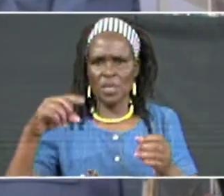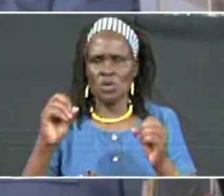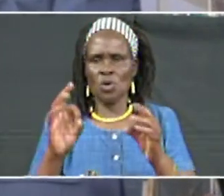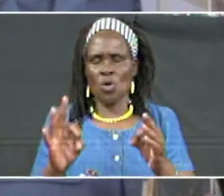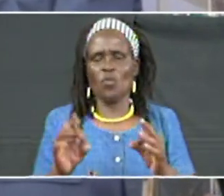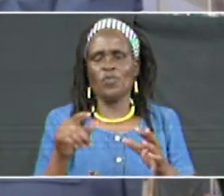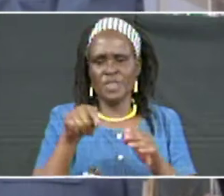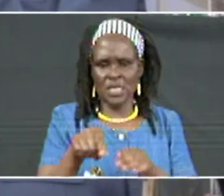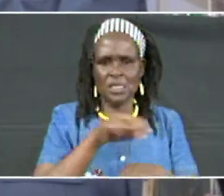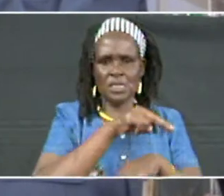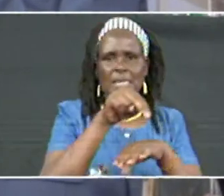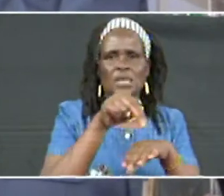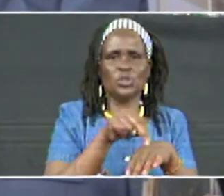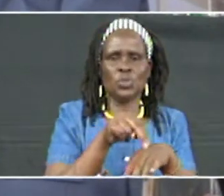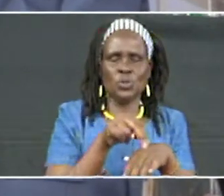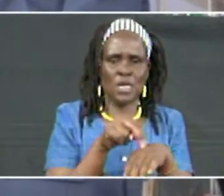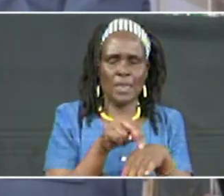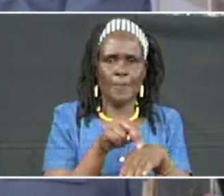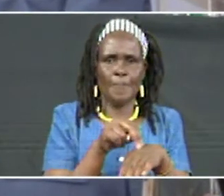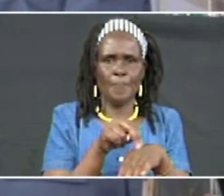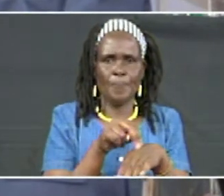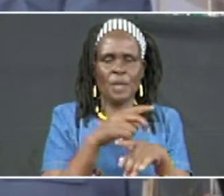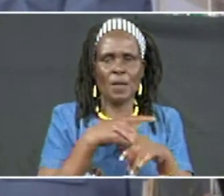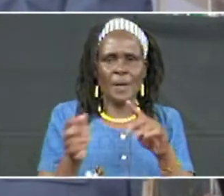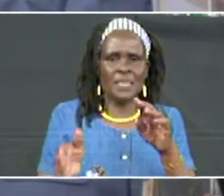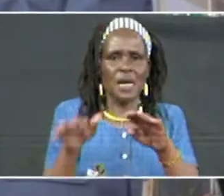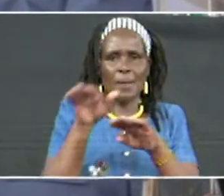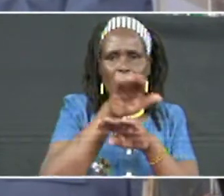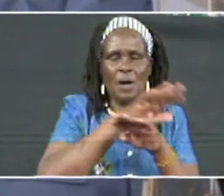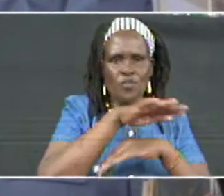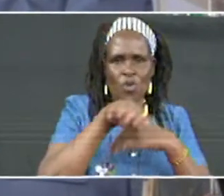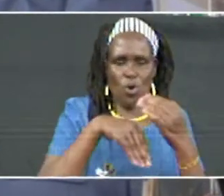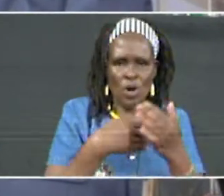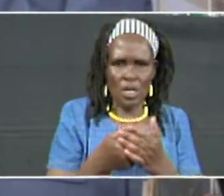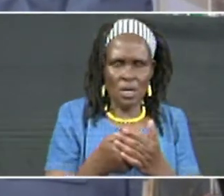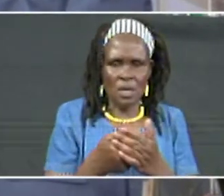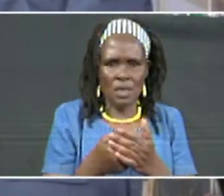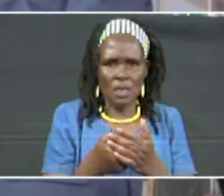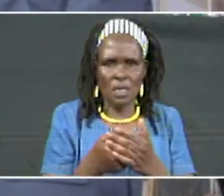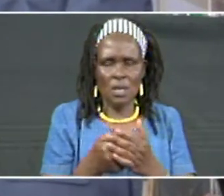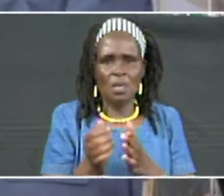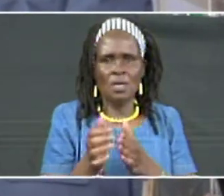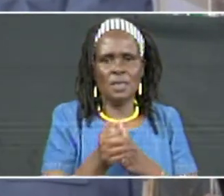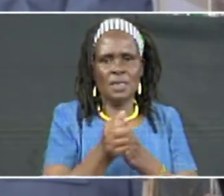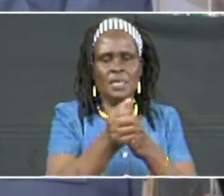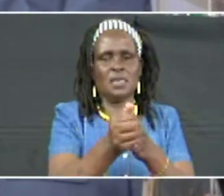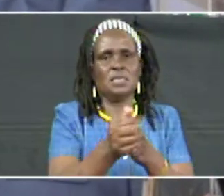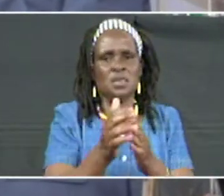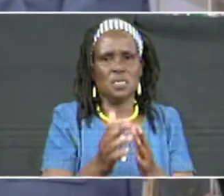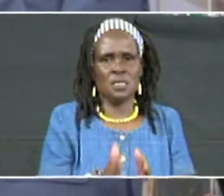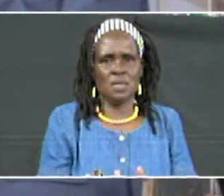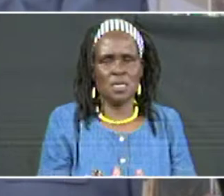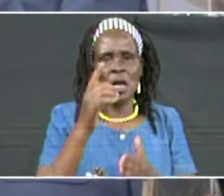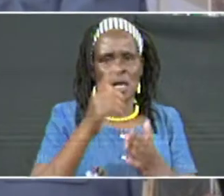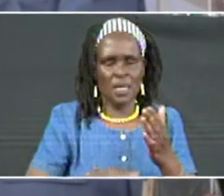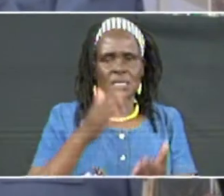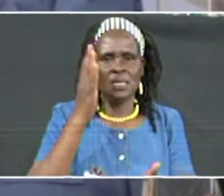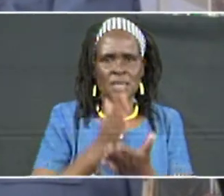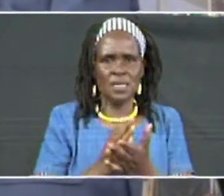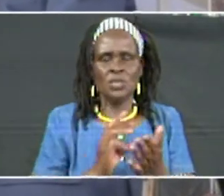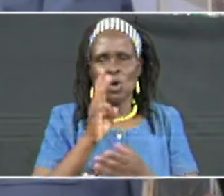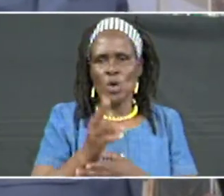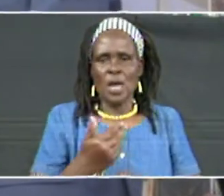nation. But above all, leaders that indeed will have the fear of